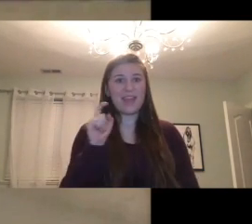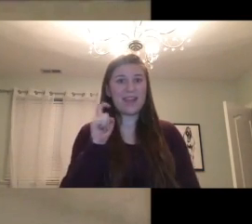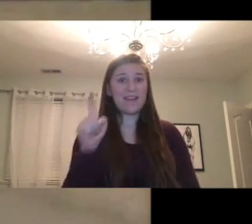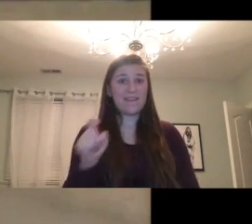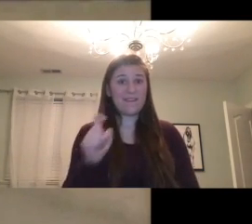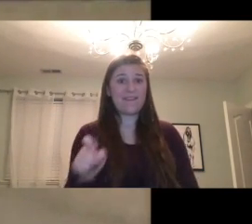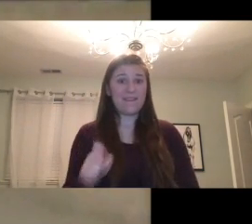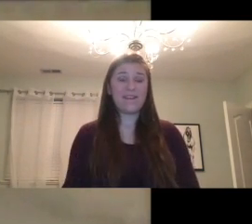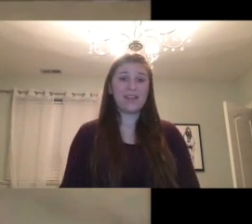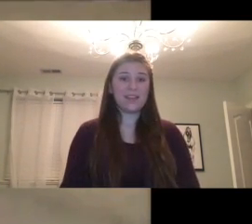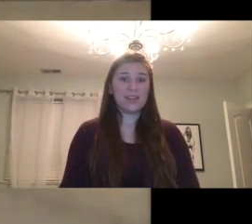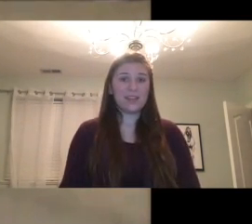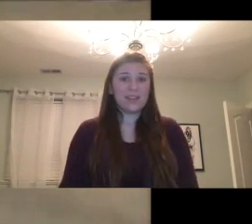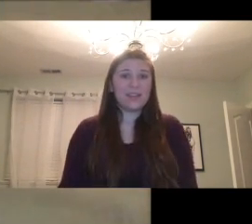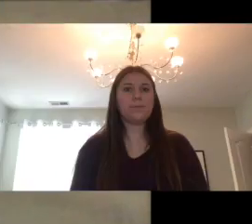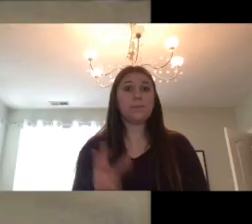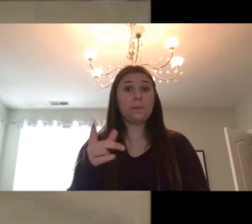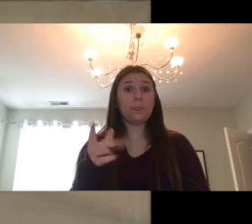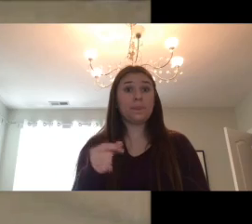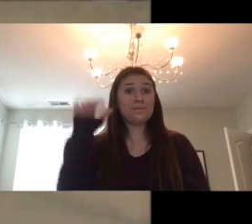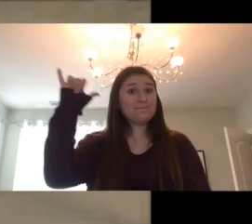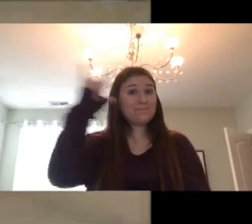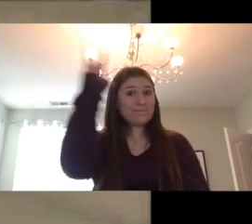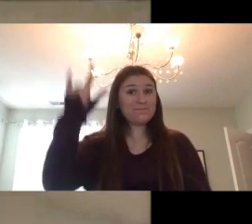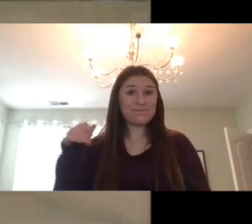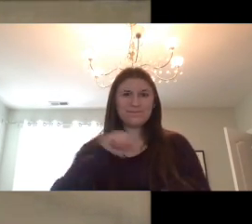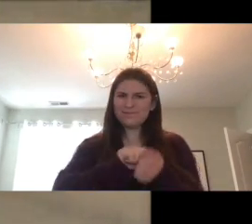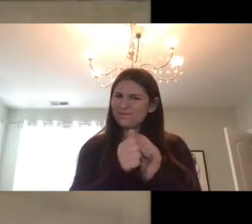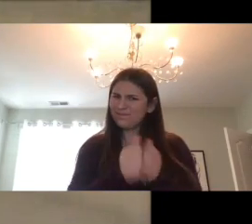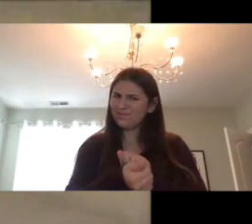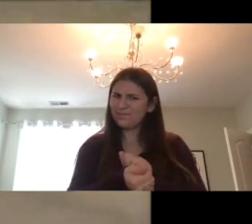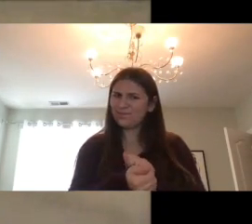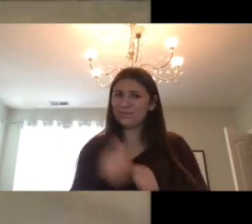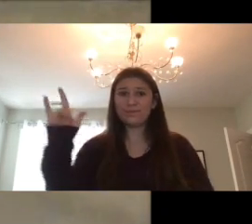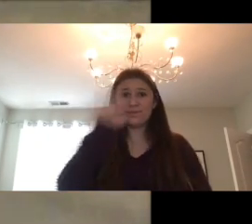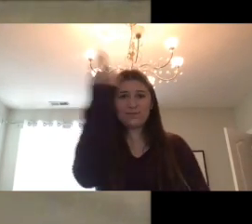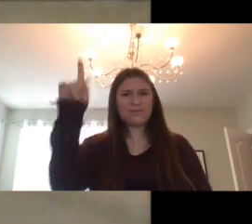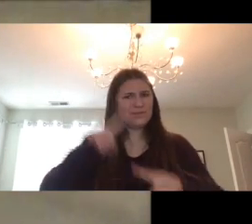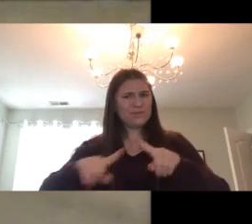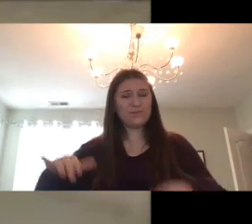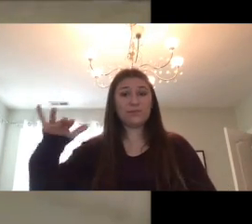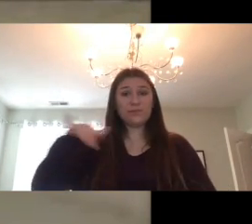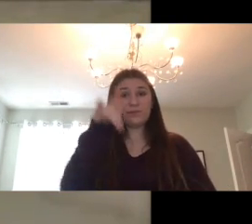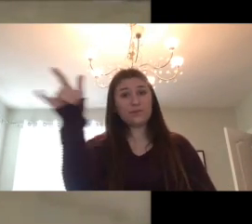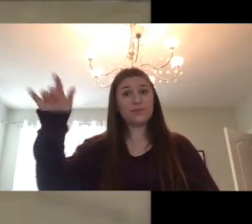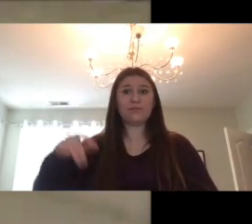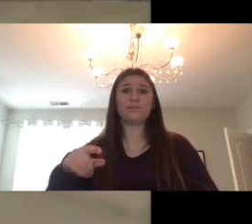dogs and the teams. You see, the pilots wanted to get there, but the weather wouldn't let them in. And this was kind of